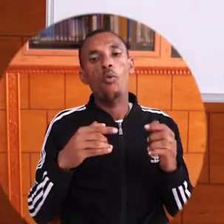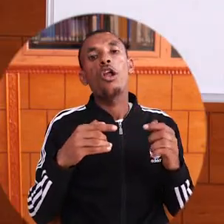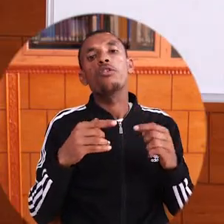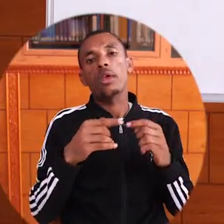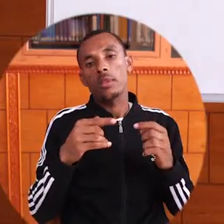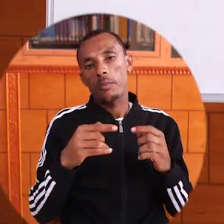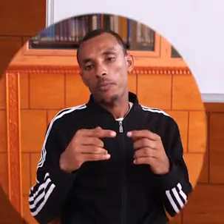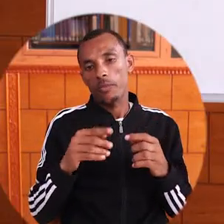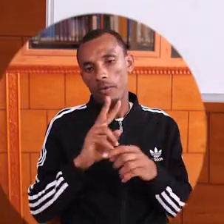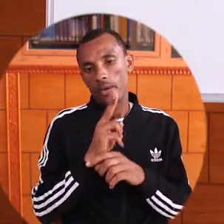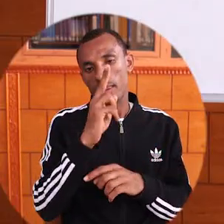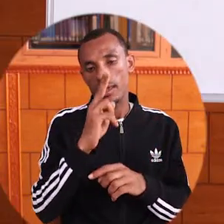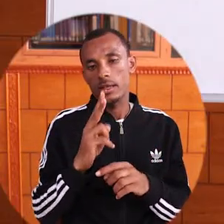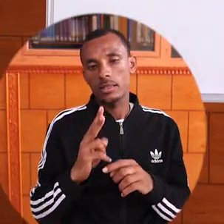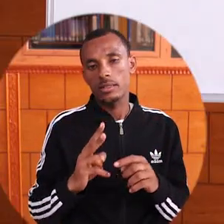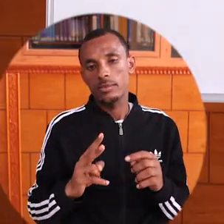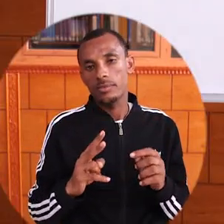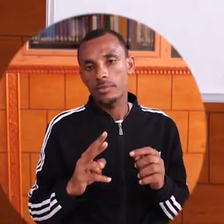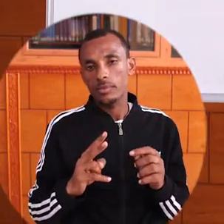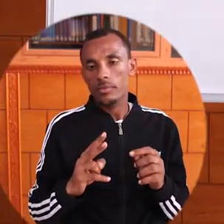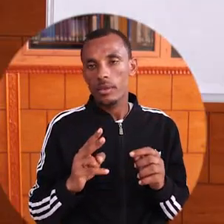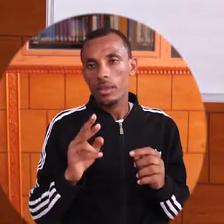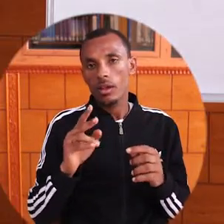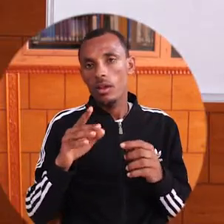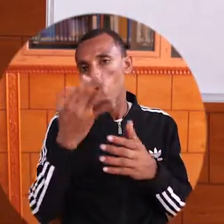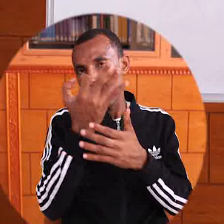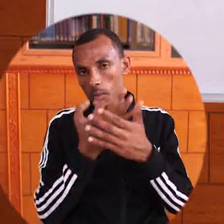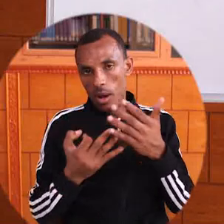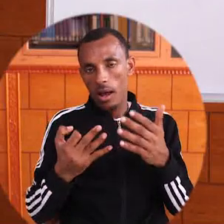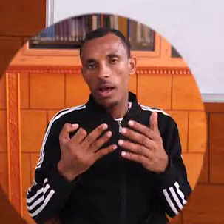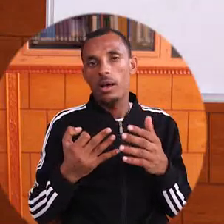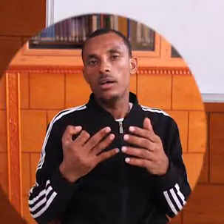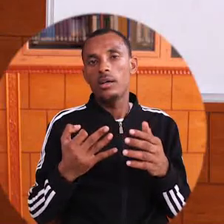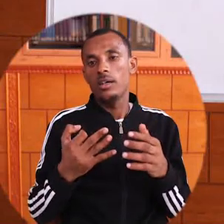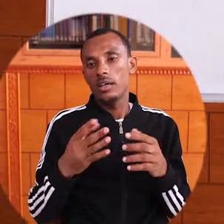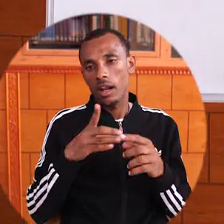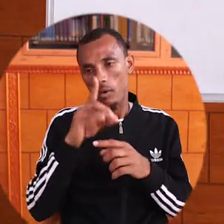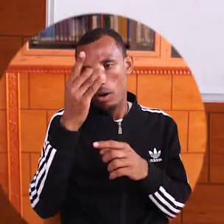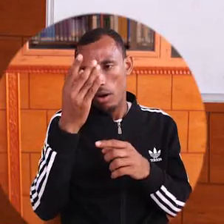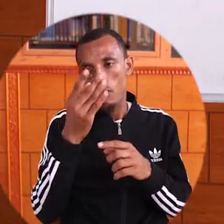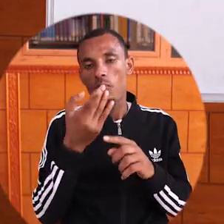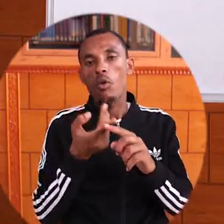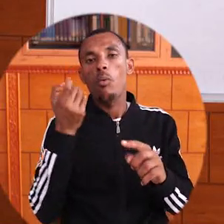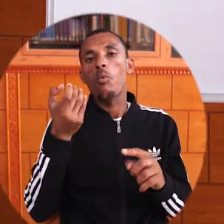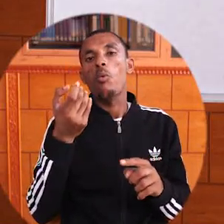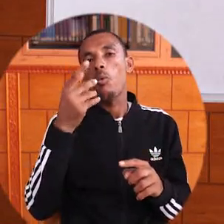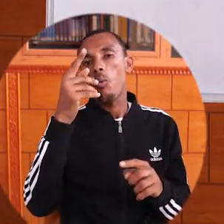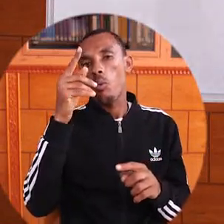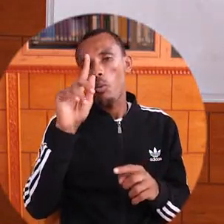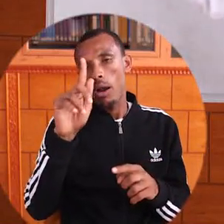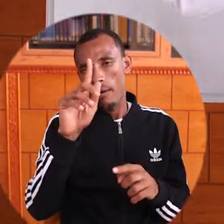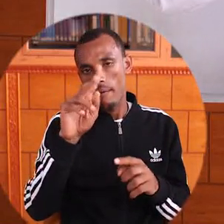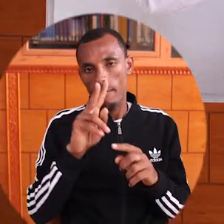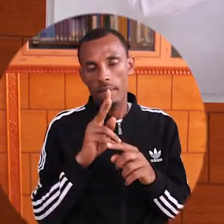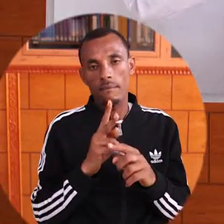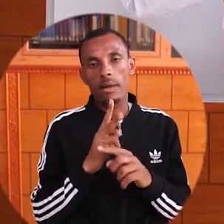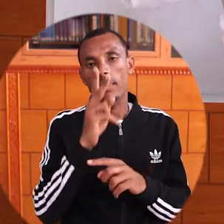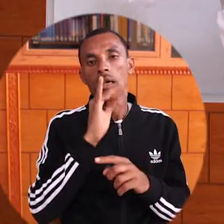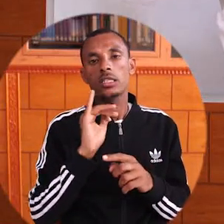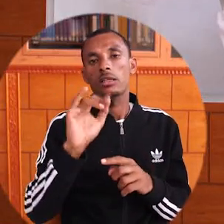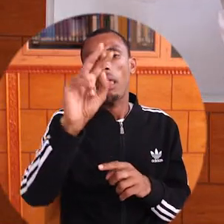The formula of drawing a diagonal from one vertex is n minus 3